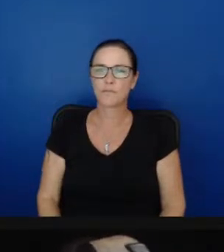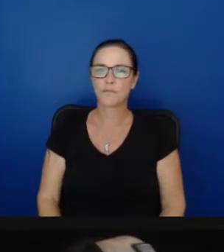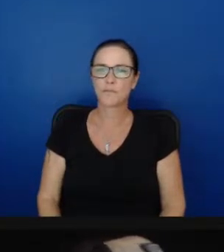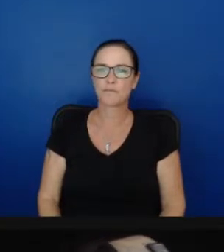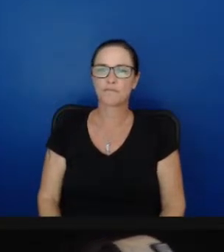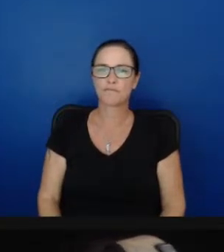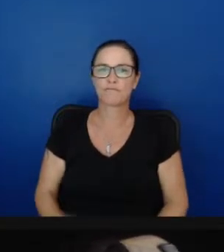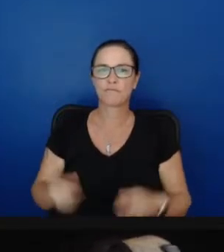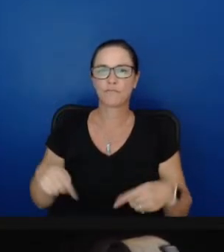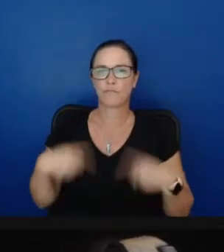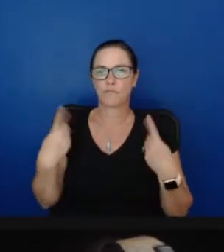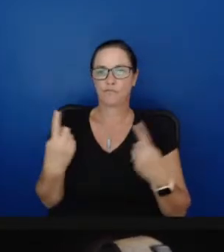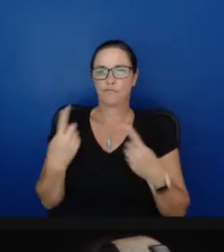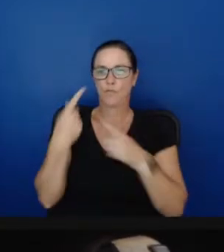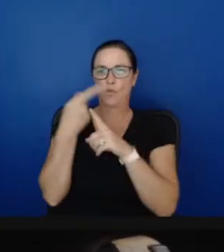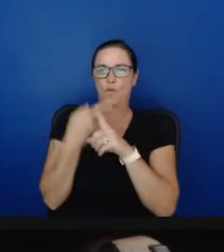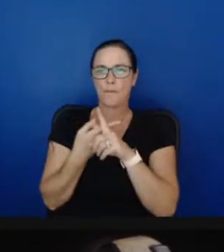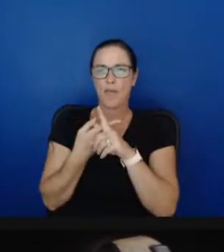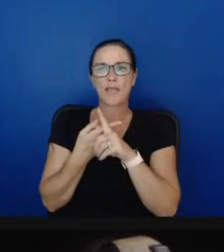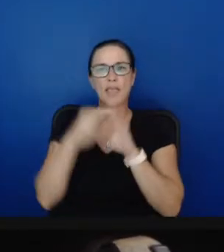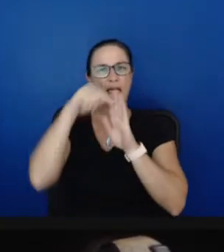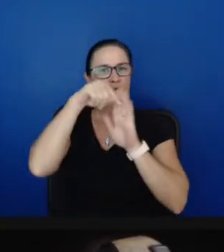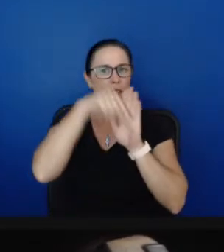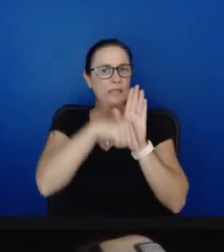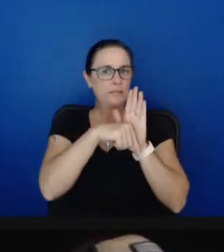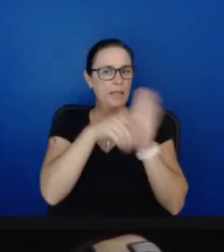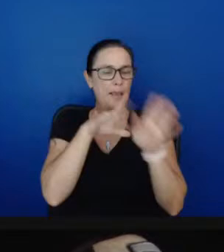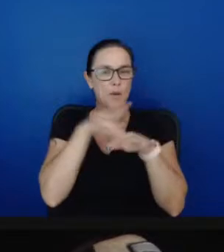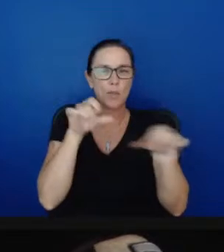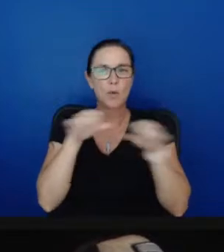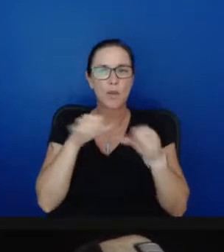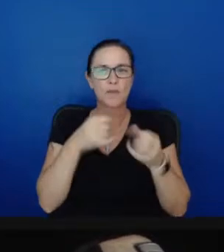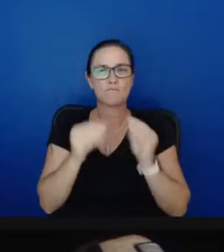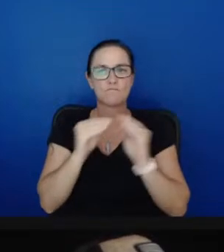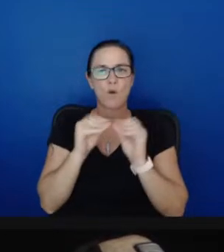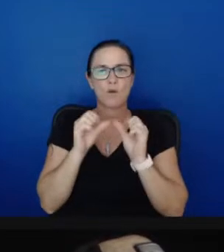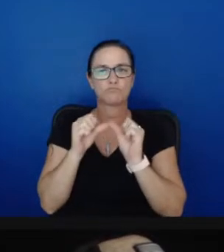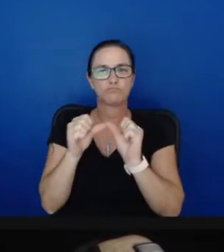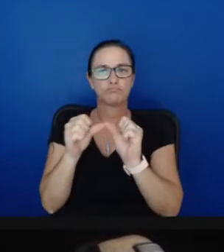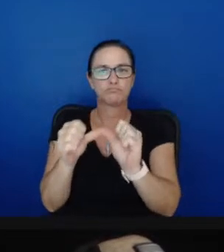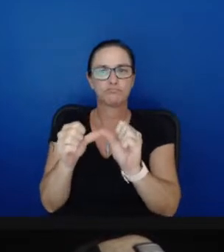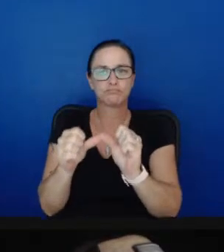month, the deep earthquakes are a little bit more consistent, as you can see here.